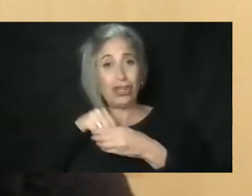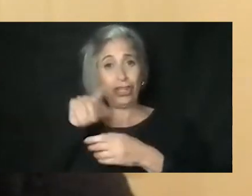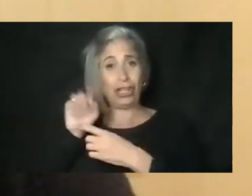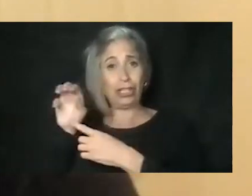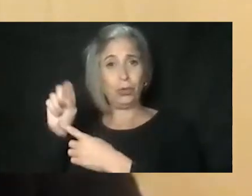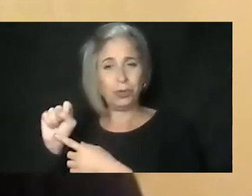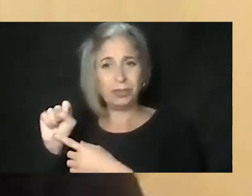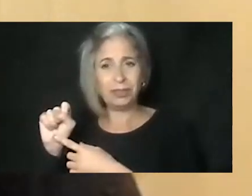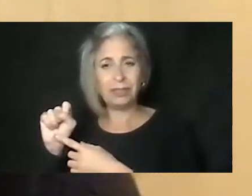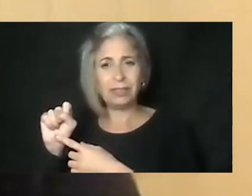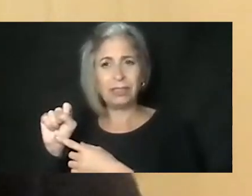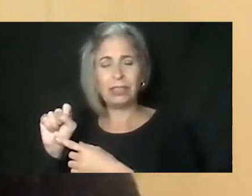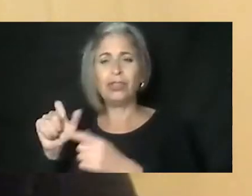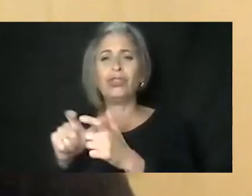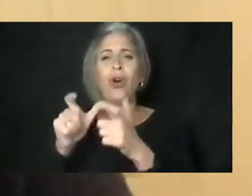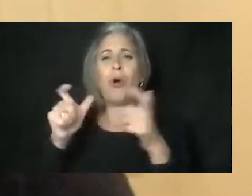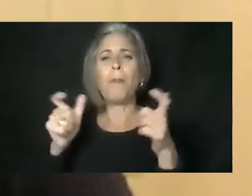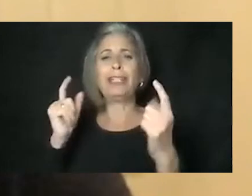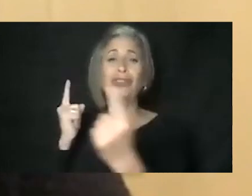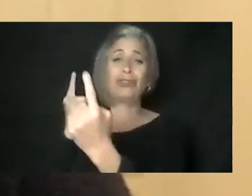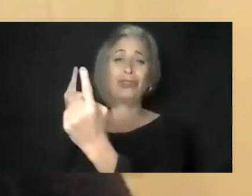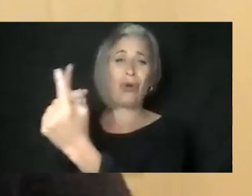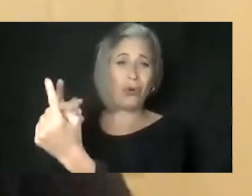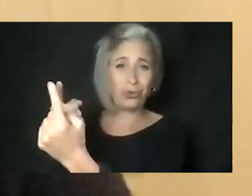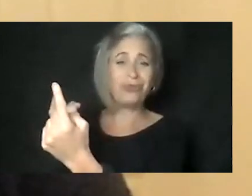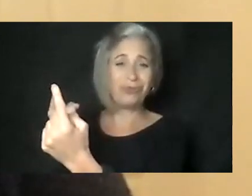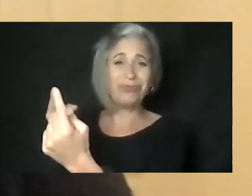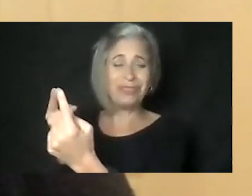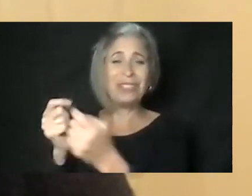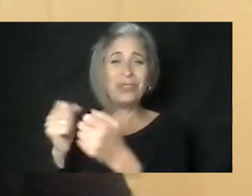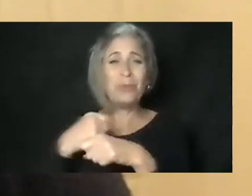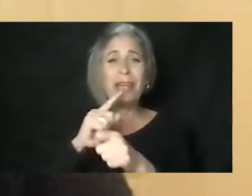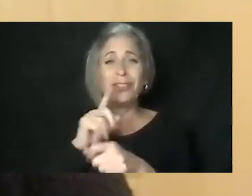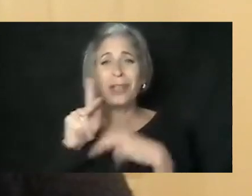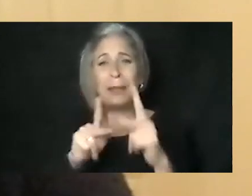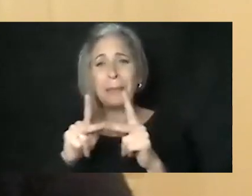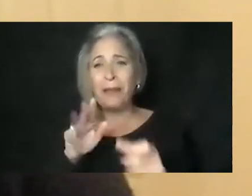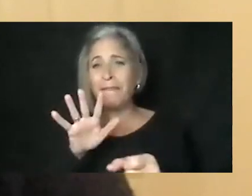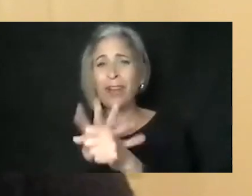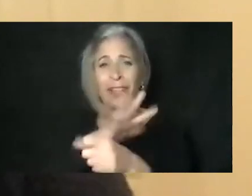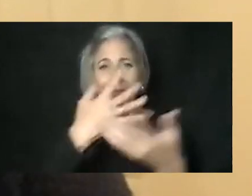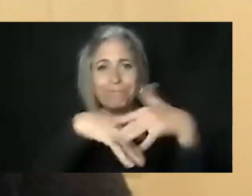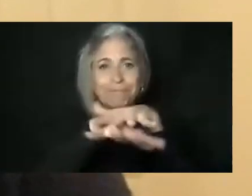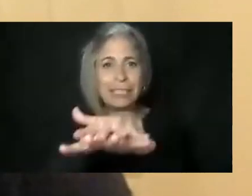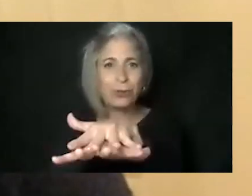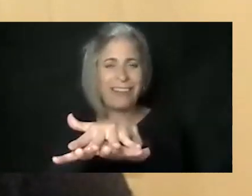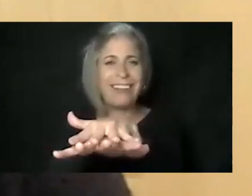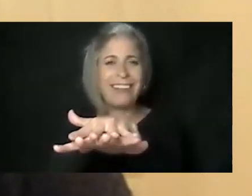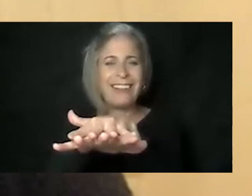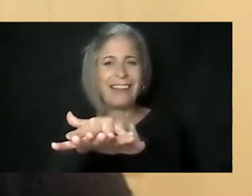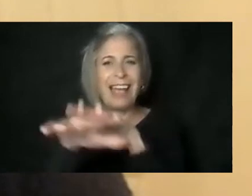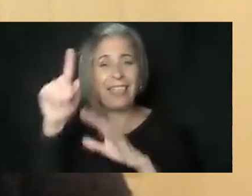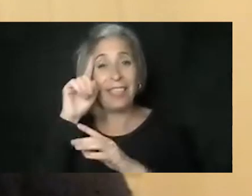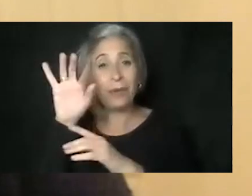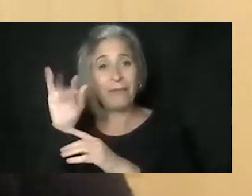We have so much to go to make sure that people with disabilities are fully integrated. And I think for